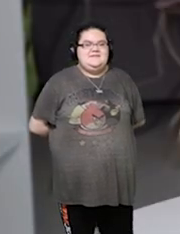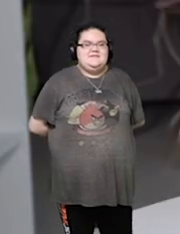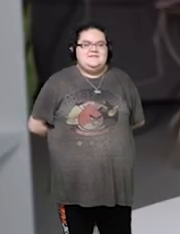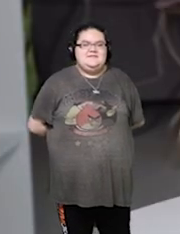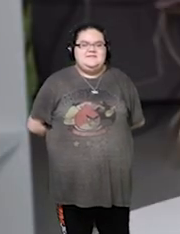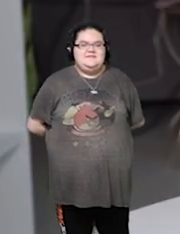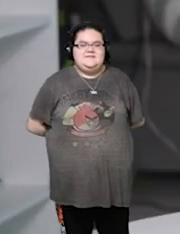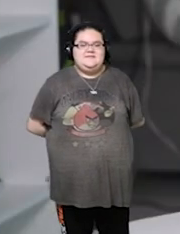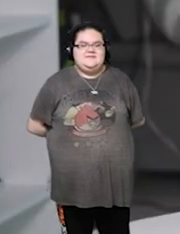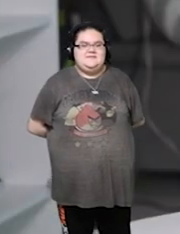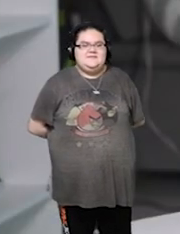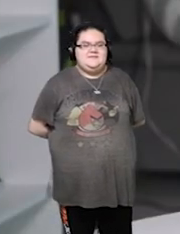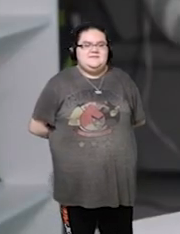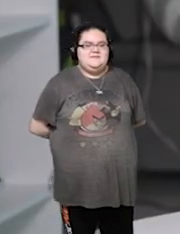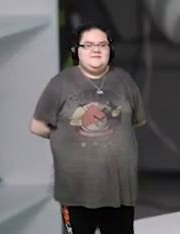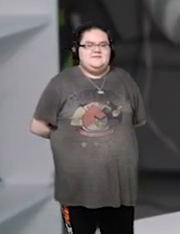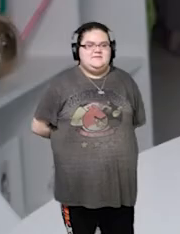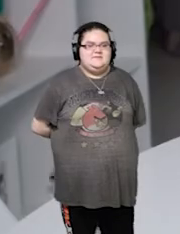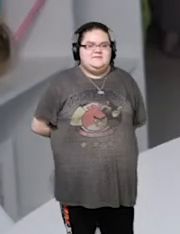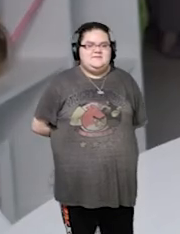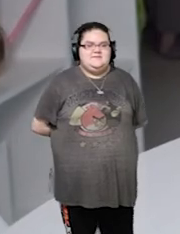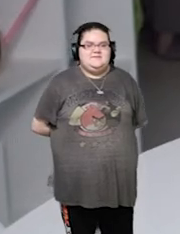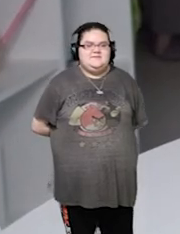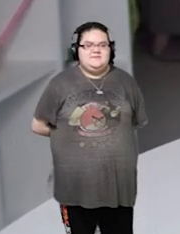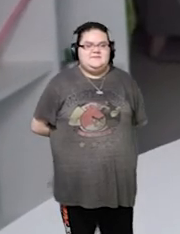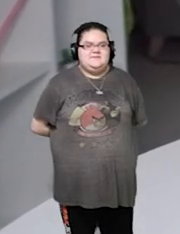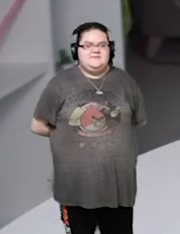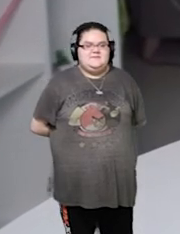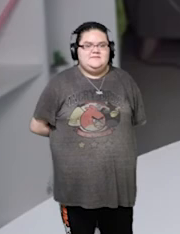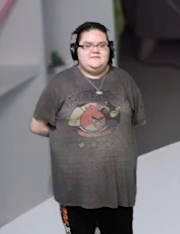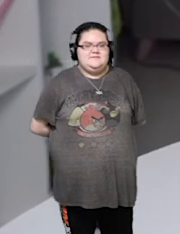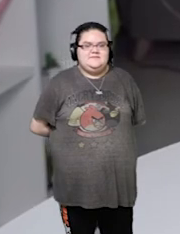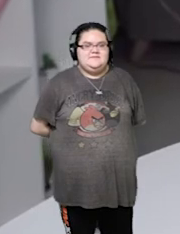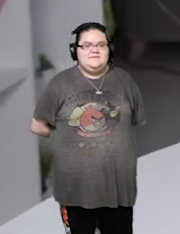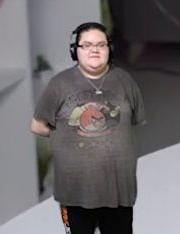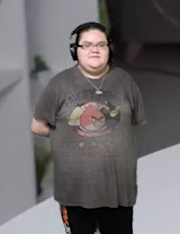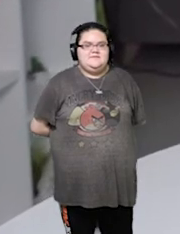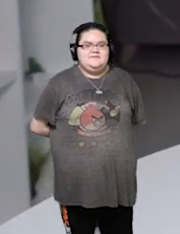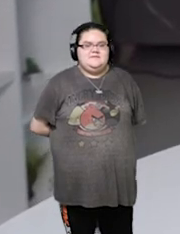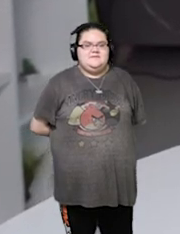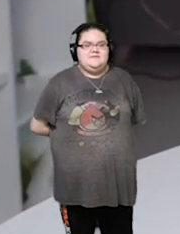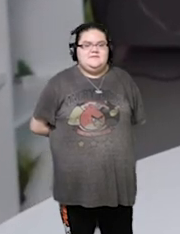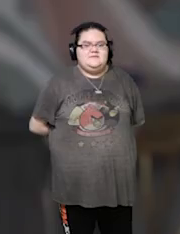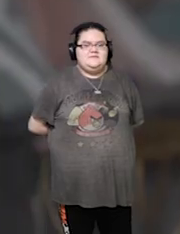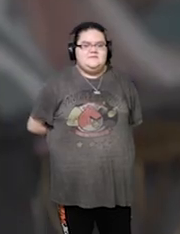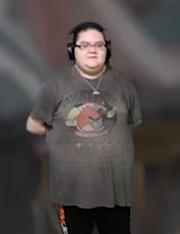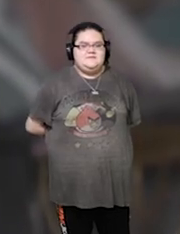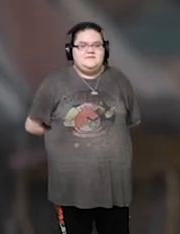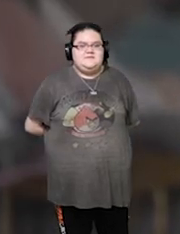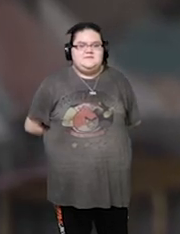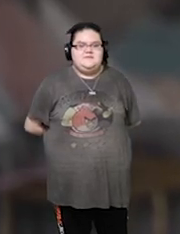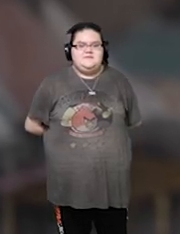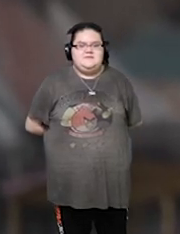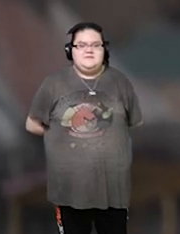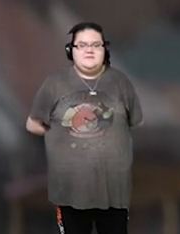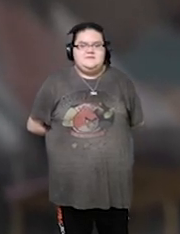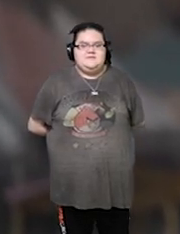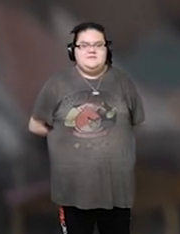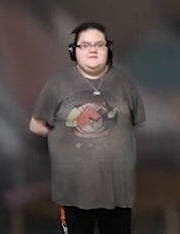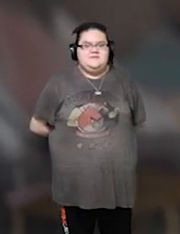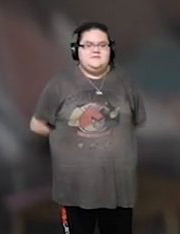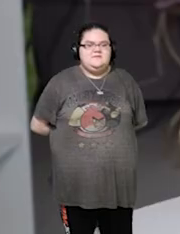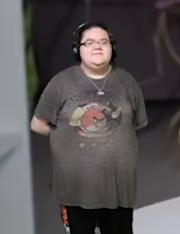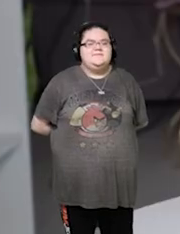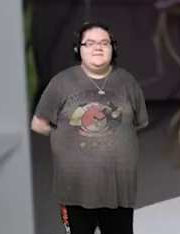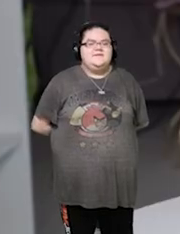one smells so much nicer. So I like it more anyway. But I'm just saying with perfumes, it's hard to gauge sometimes. You can get a Poundland perfume, but it smells incredible, but it lasts